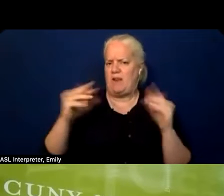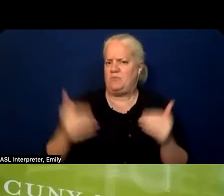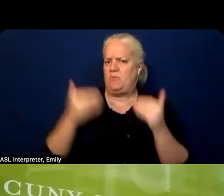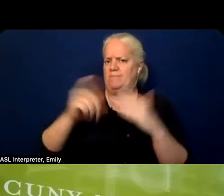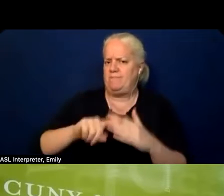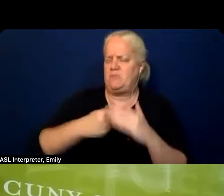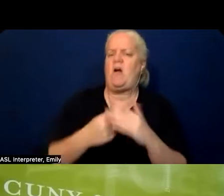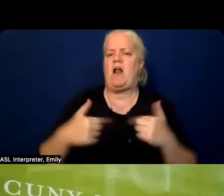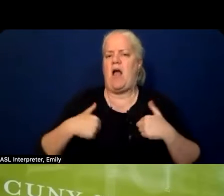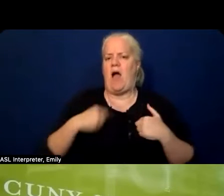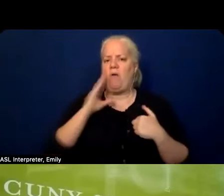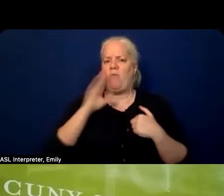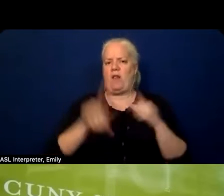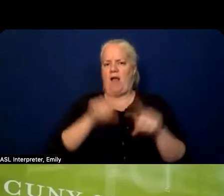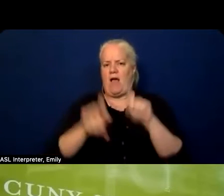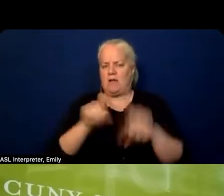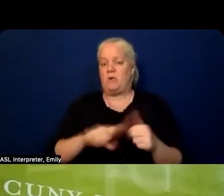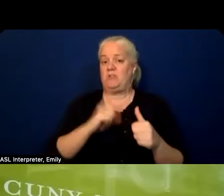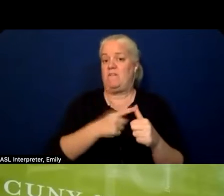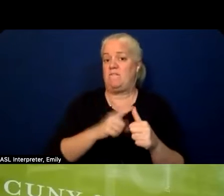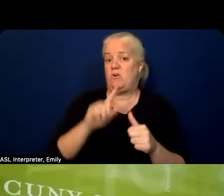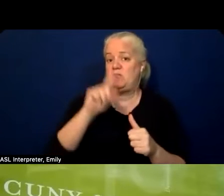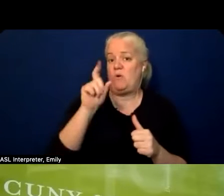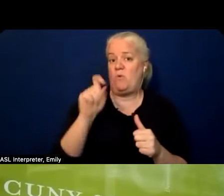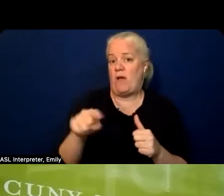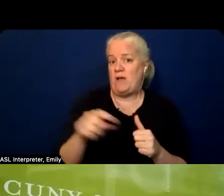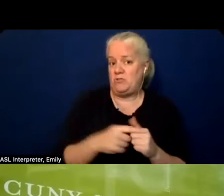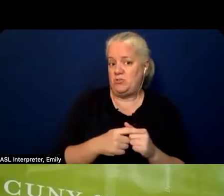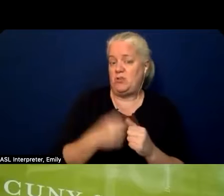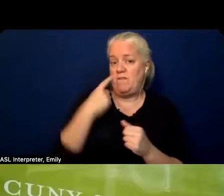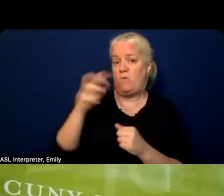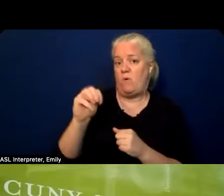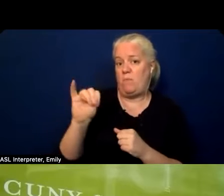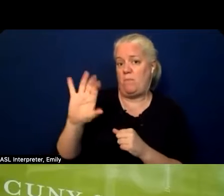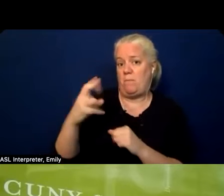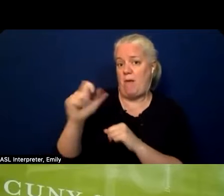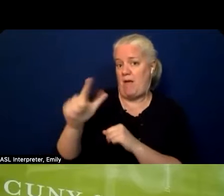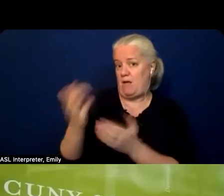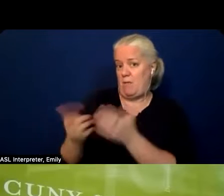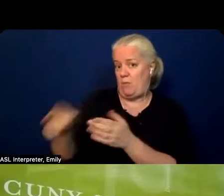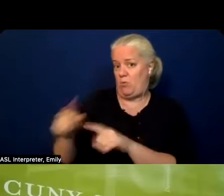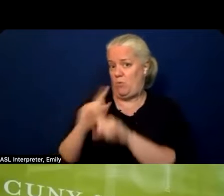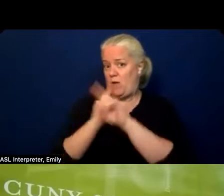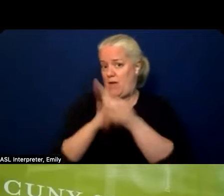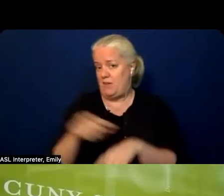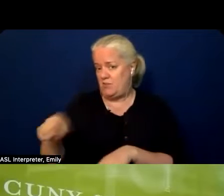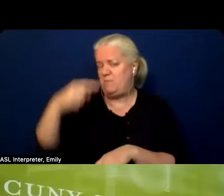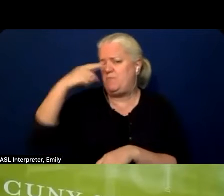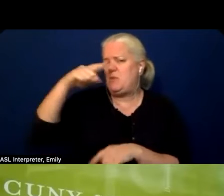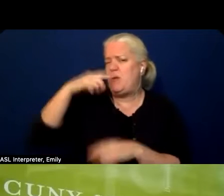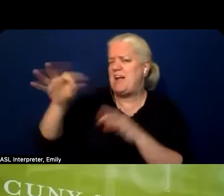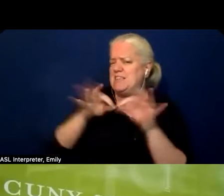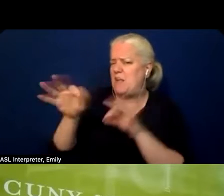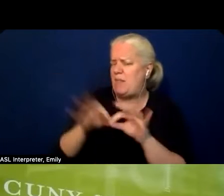to our panelists. And really, the first question I'd love, Michael, maybe for you to jump in and answer is, can you explain what